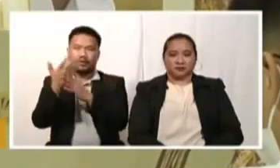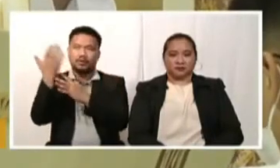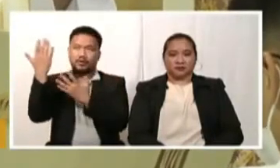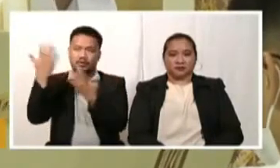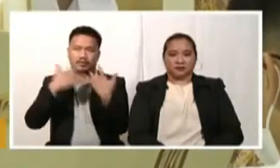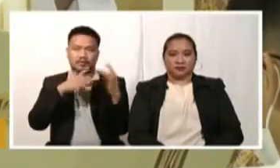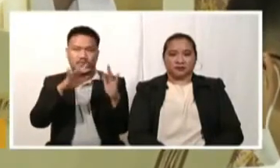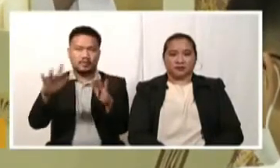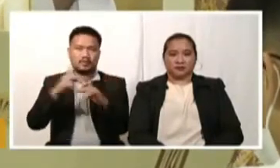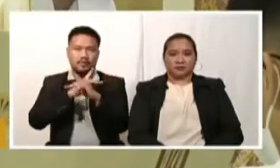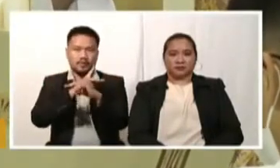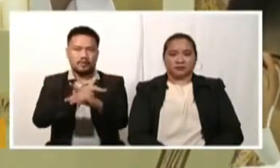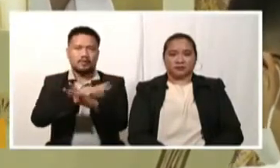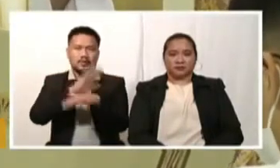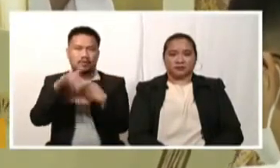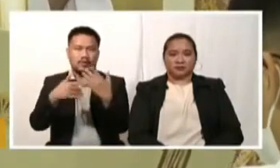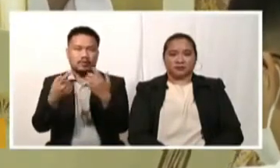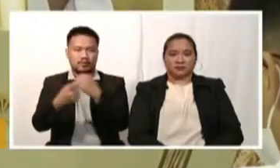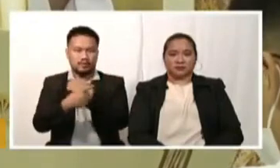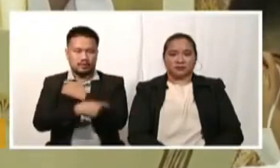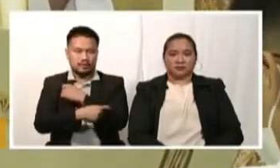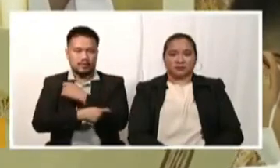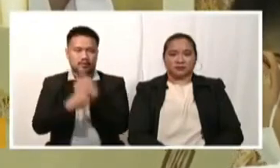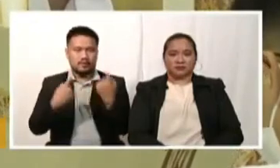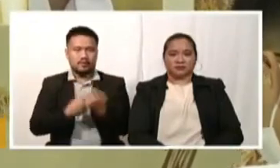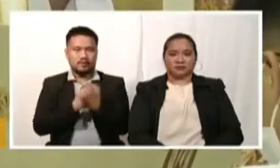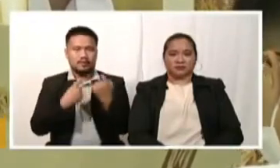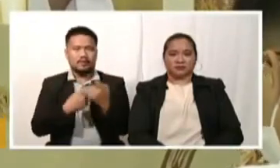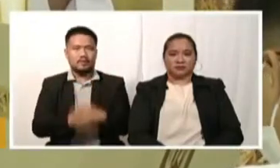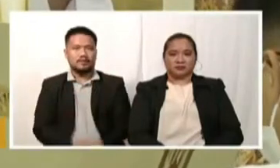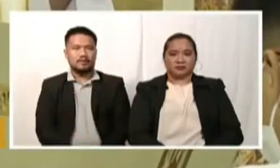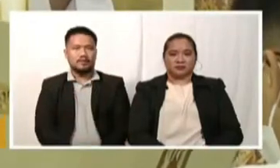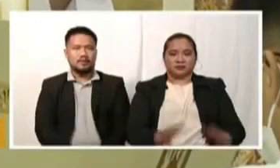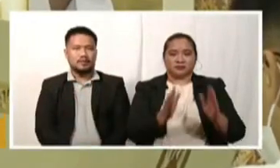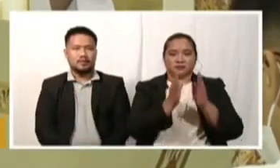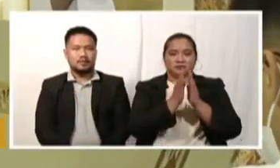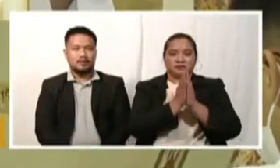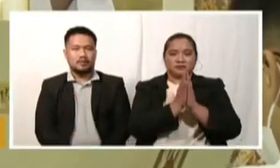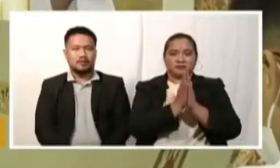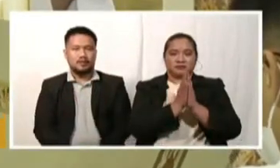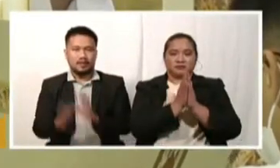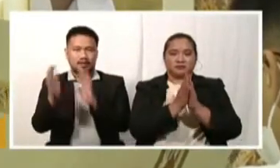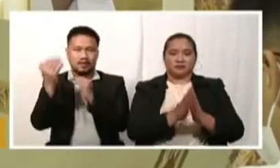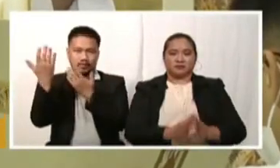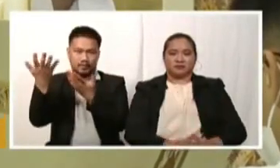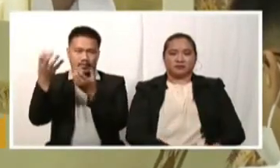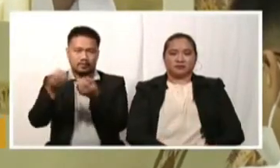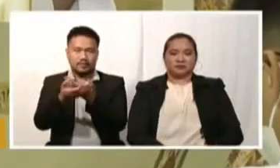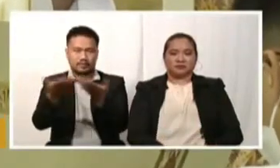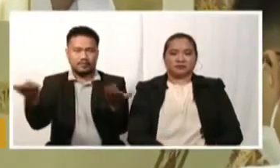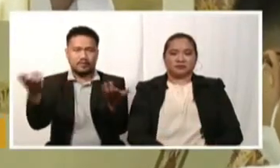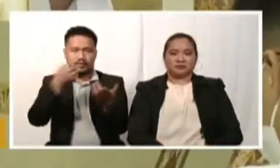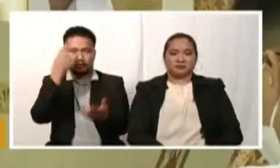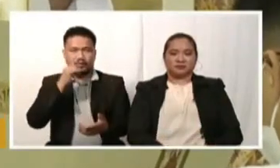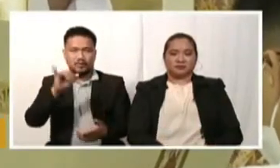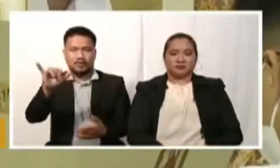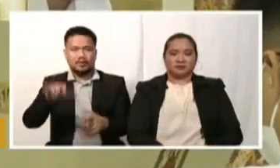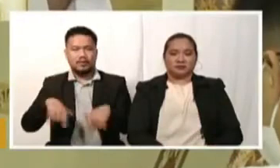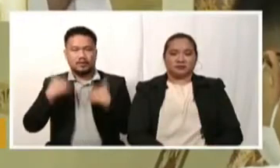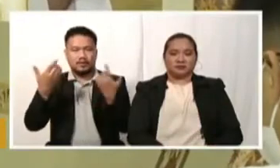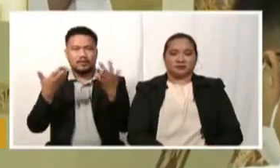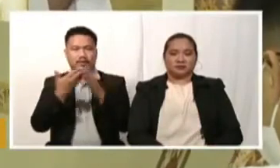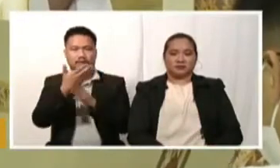every assault of sin. Amen. And may he who restores you to eternal life in